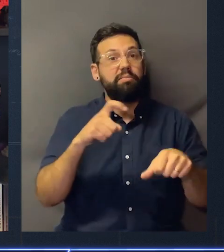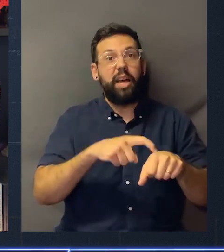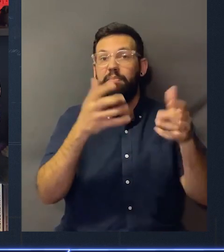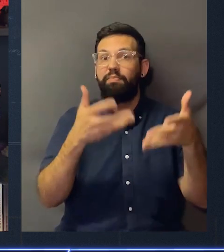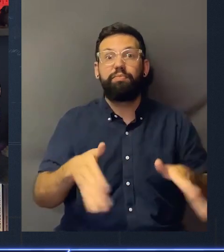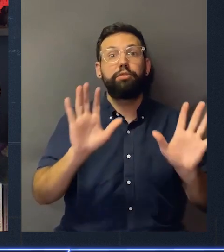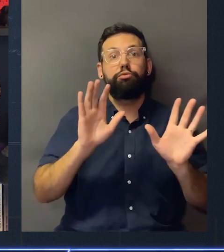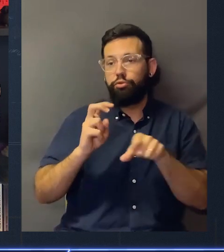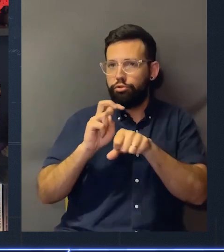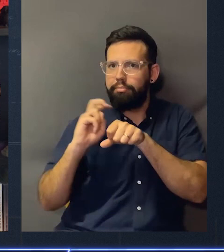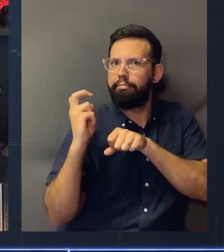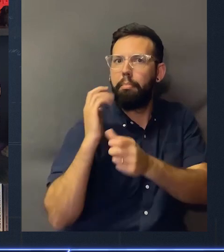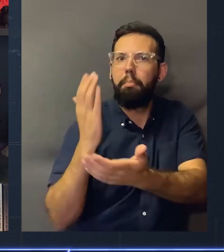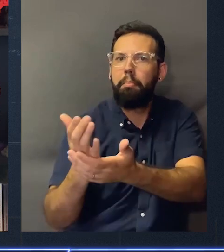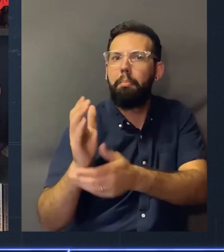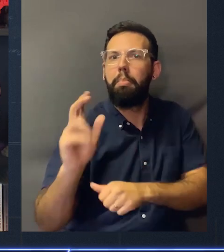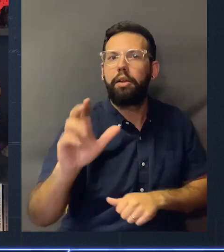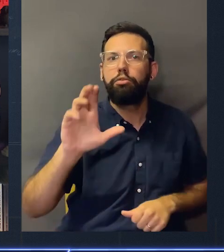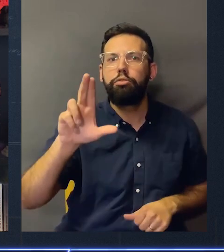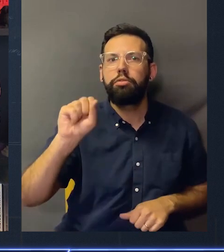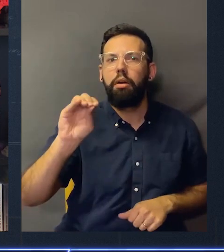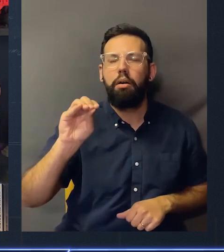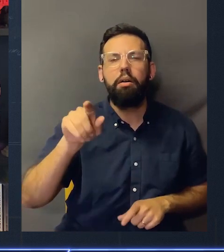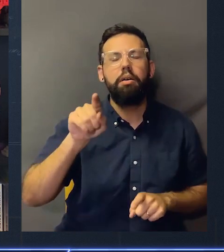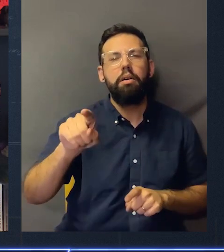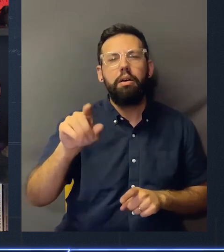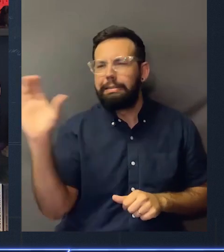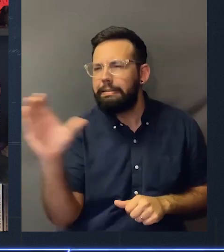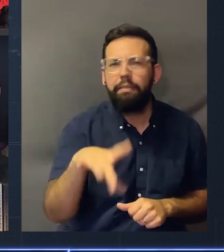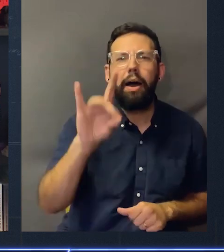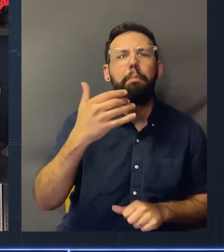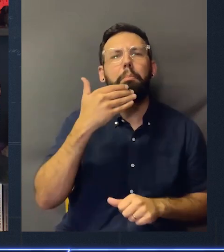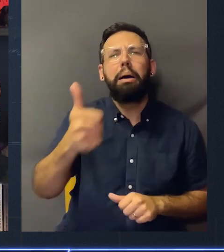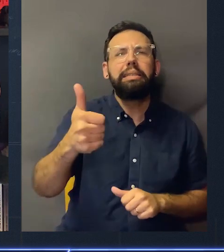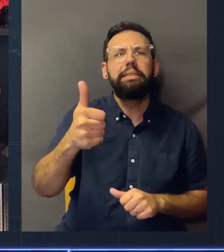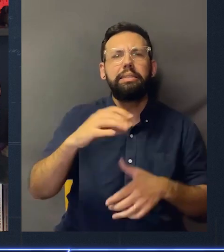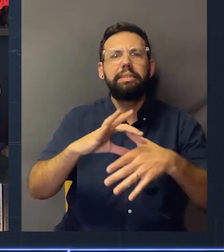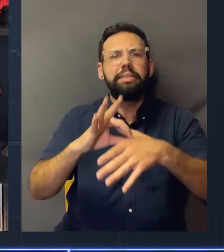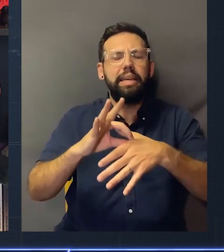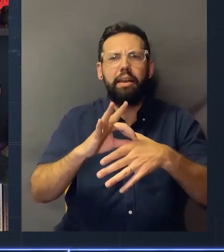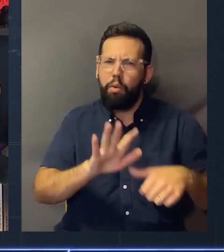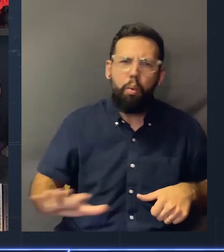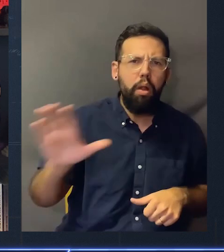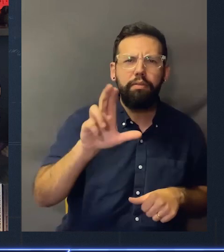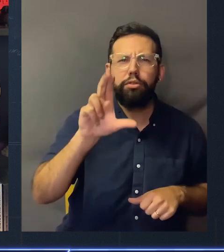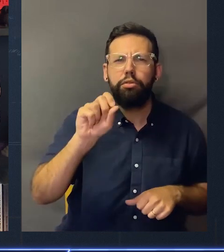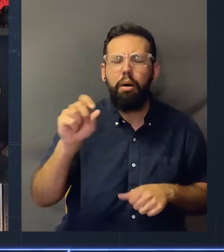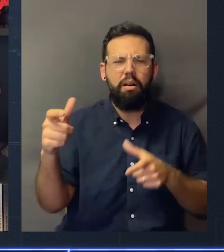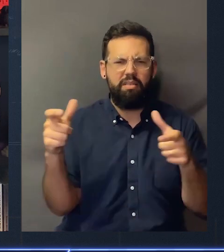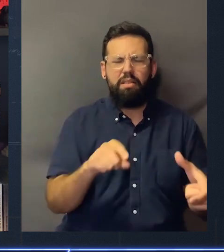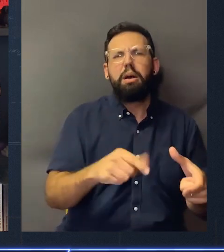train back to Cusco. And we find the best steak restaurant in all of Cusco. I have an awesome steak. It never tasted so